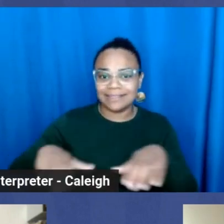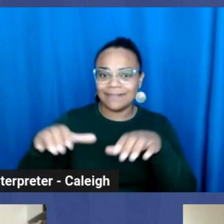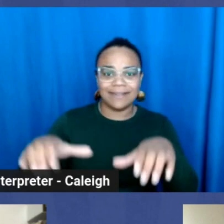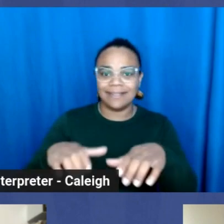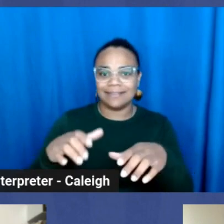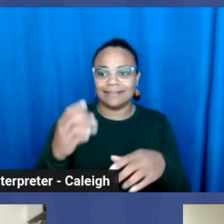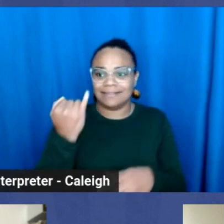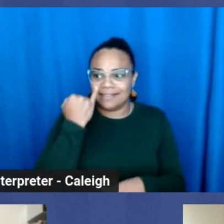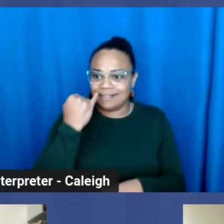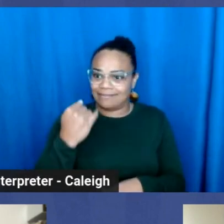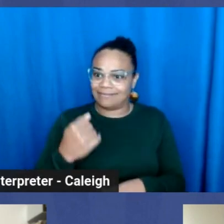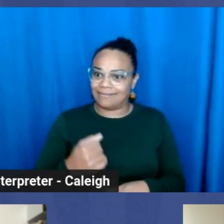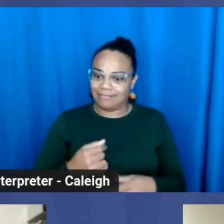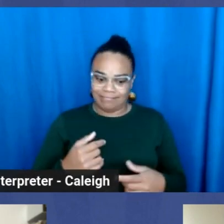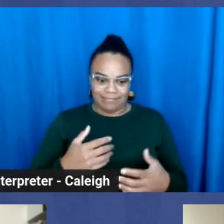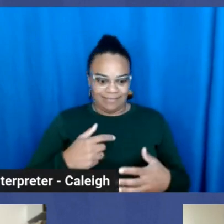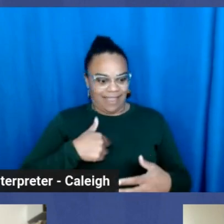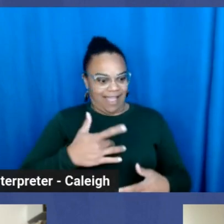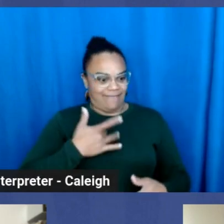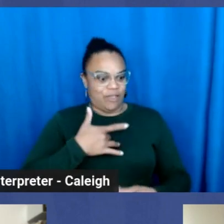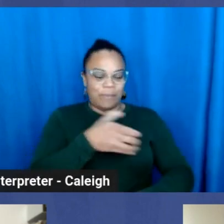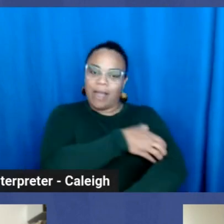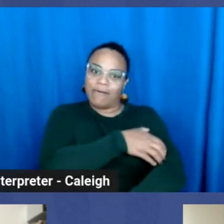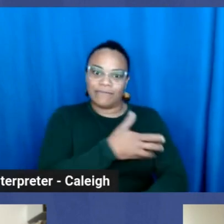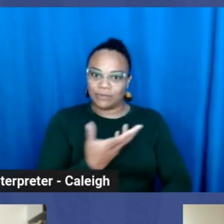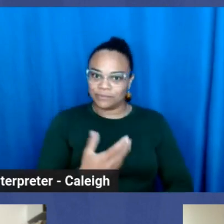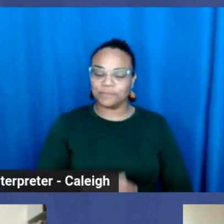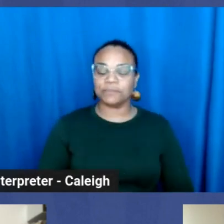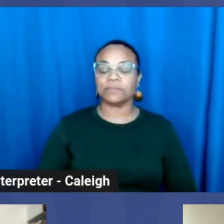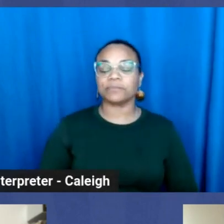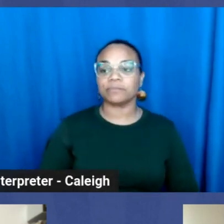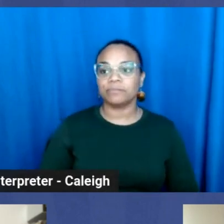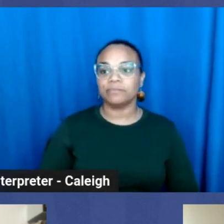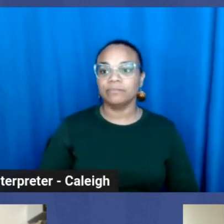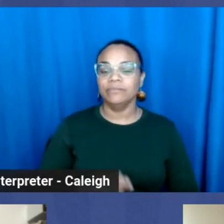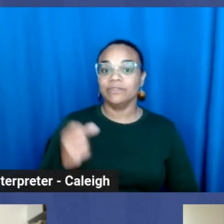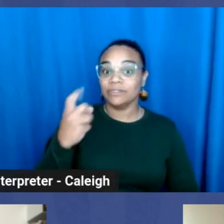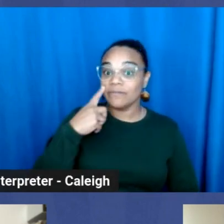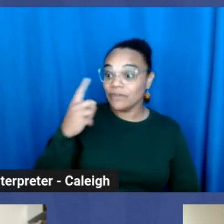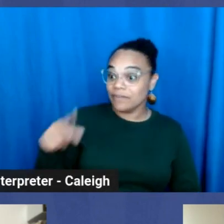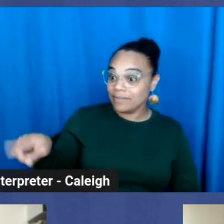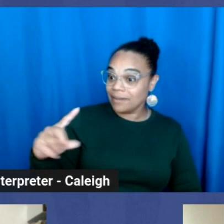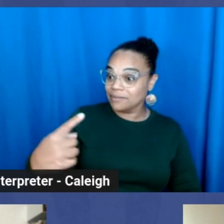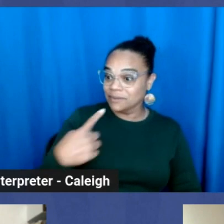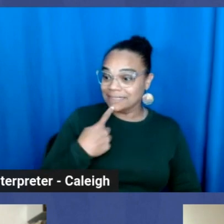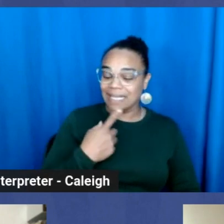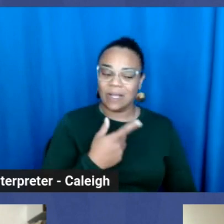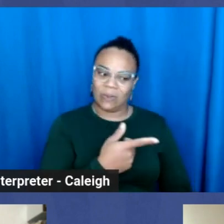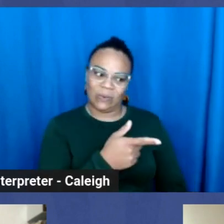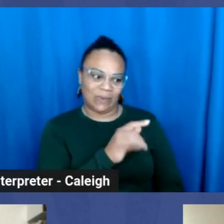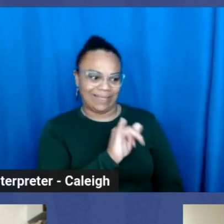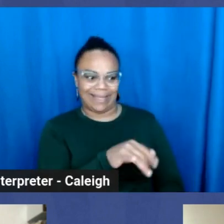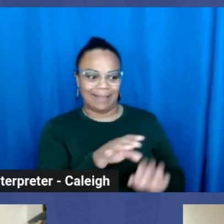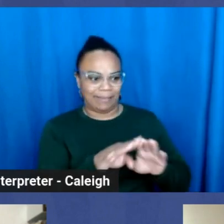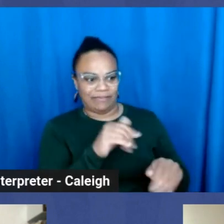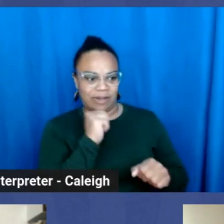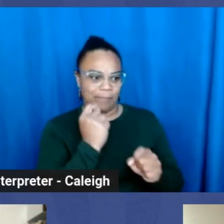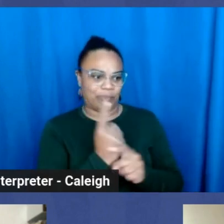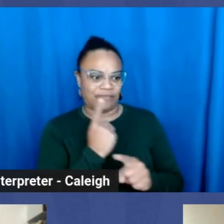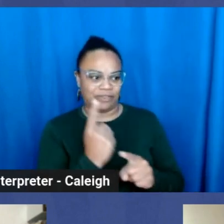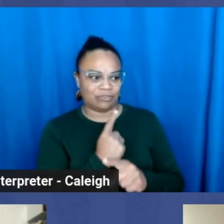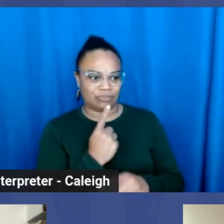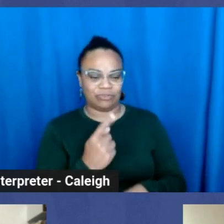feel powerful. And for them to say that I'm unprofessional and that I